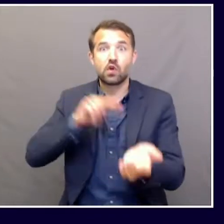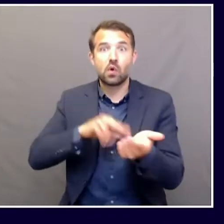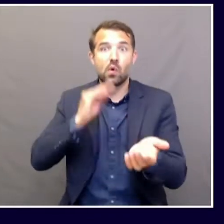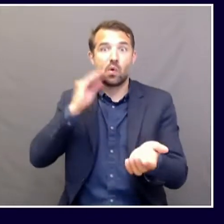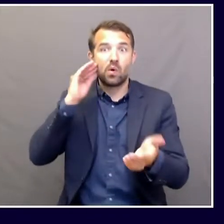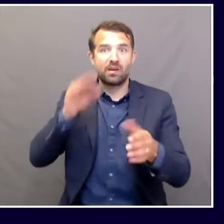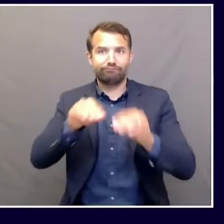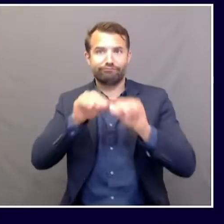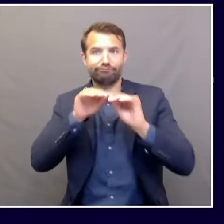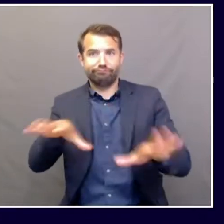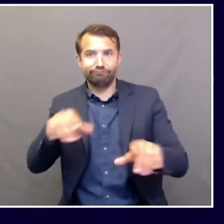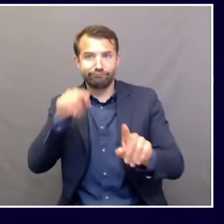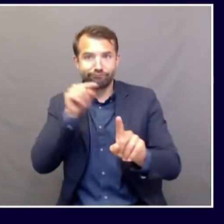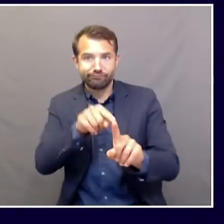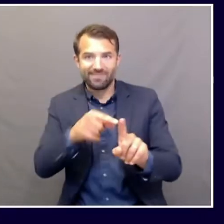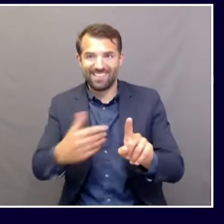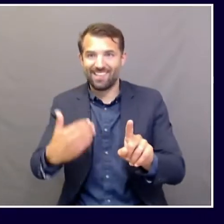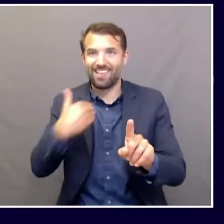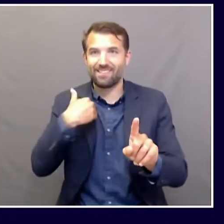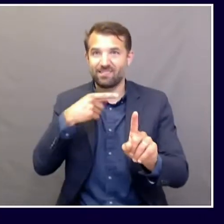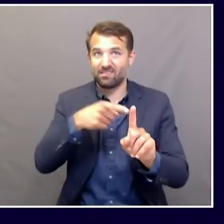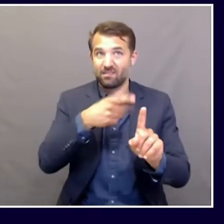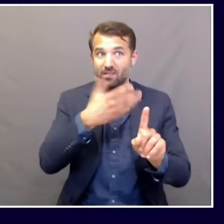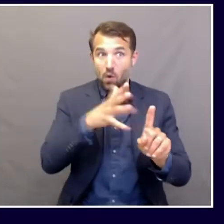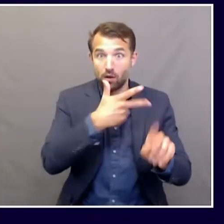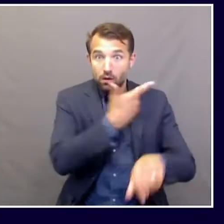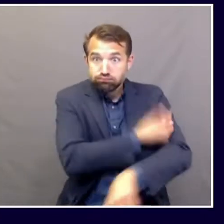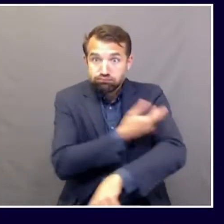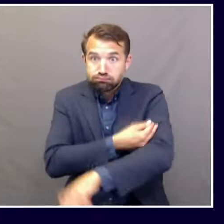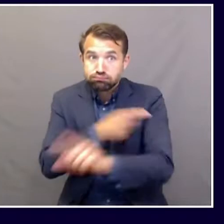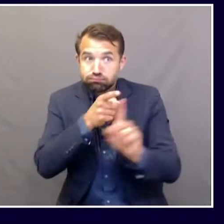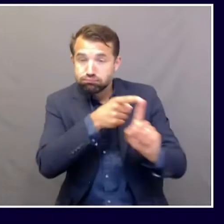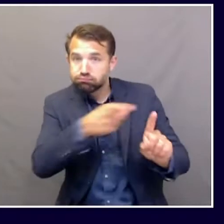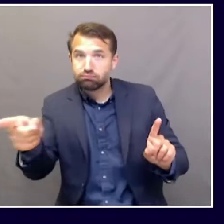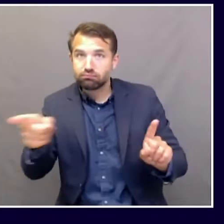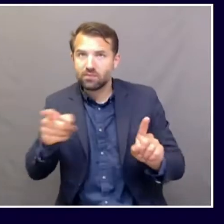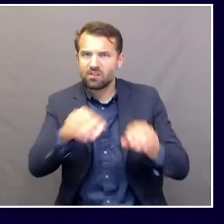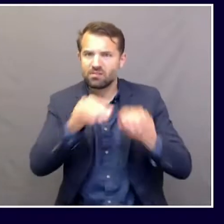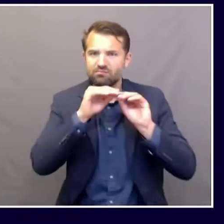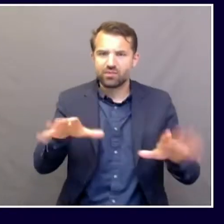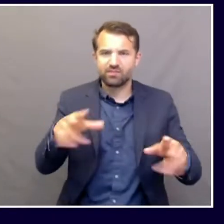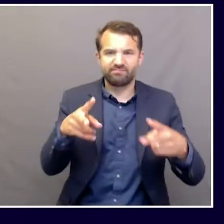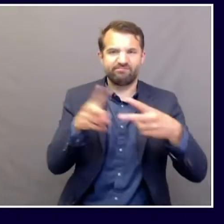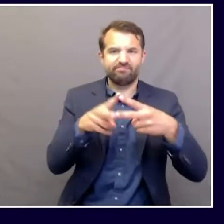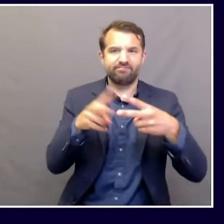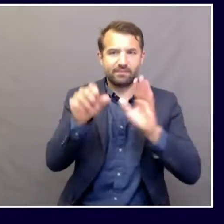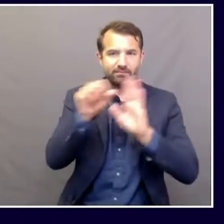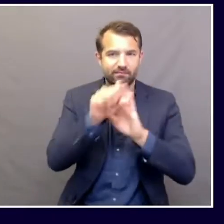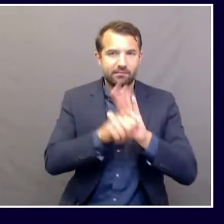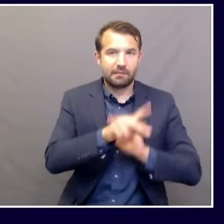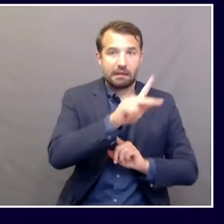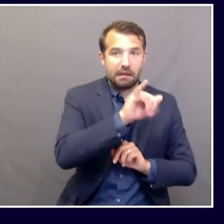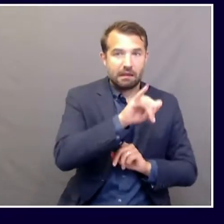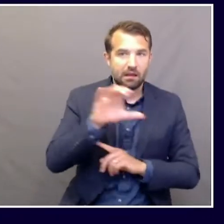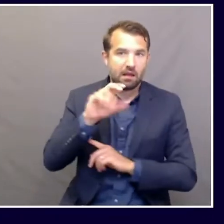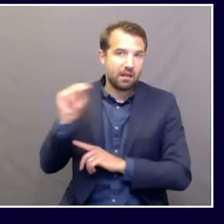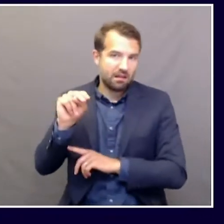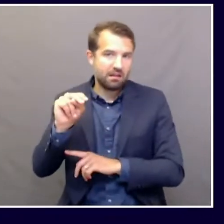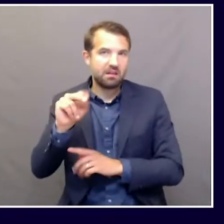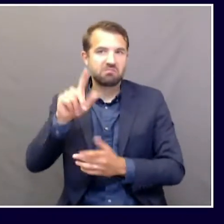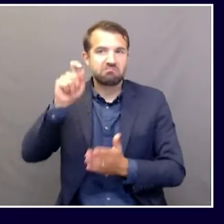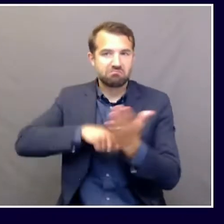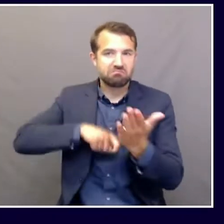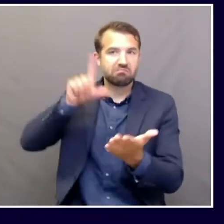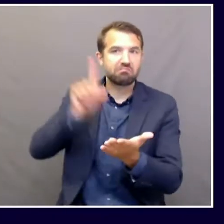vaccinated populations. You can certainly find those, or we can send them to you. So it has happened, but it's been a rarity. Thanks.